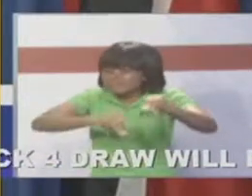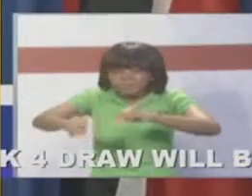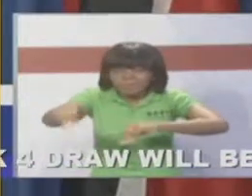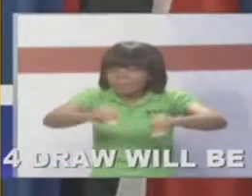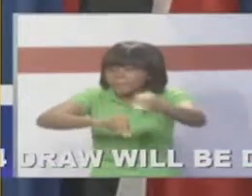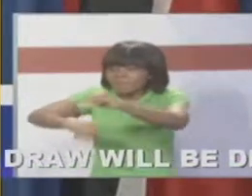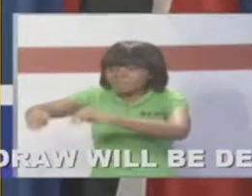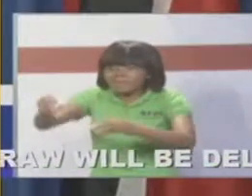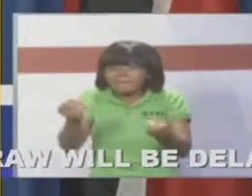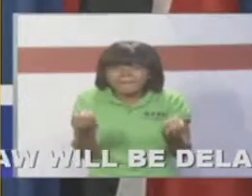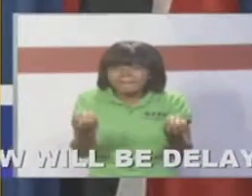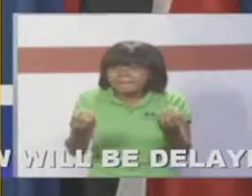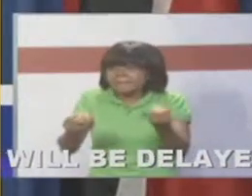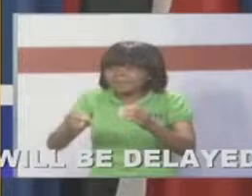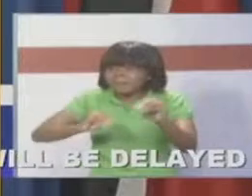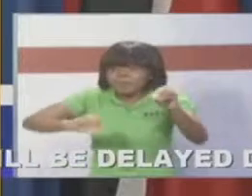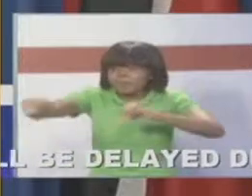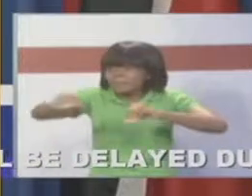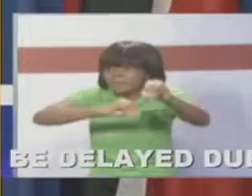Fact.